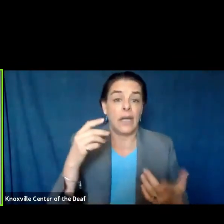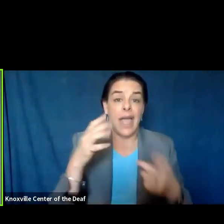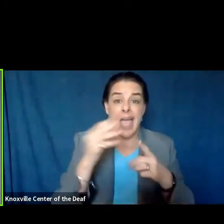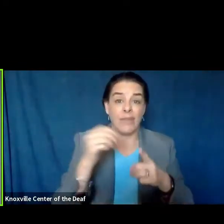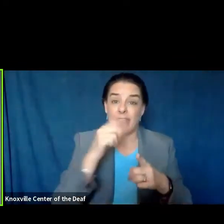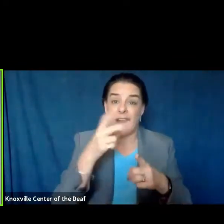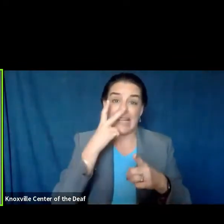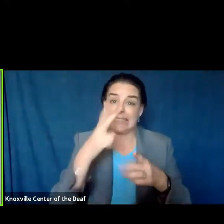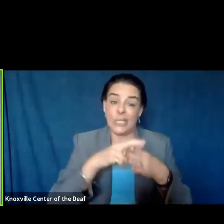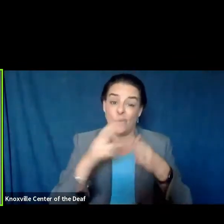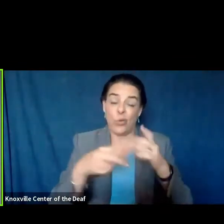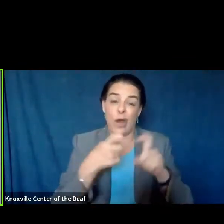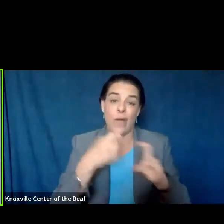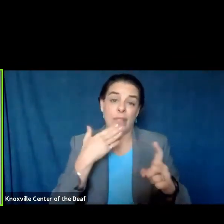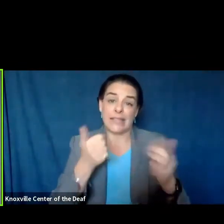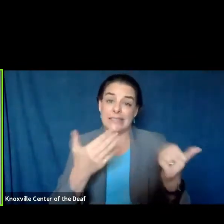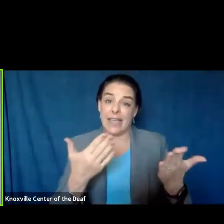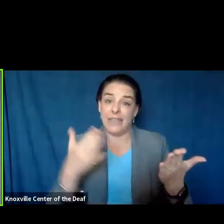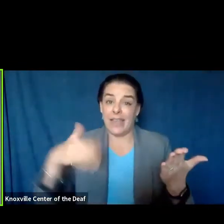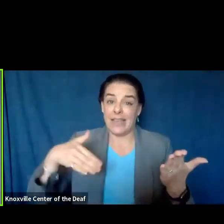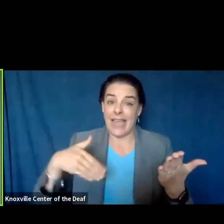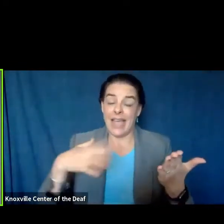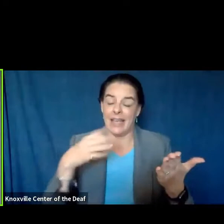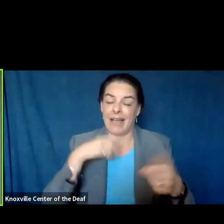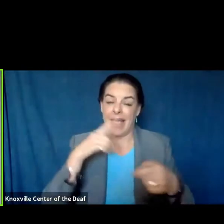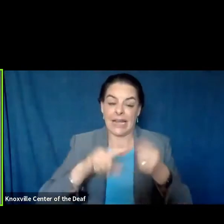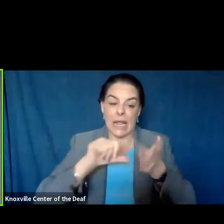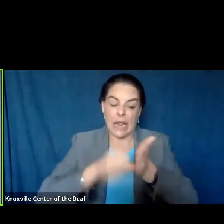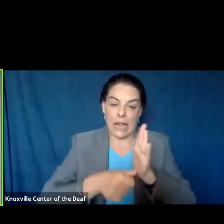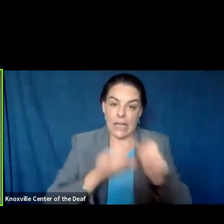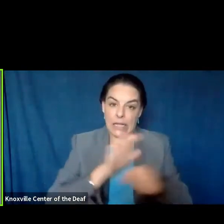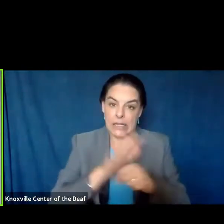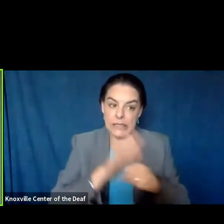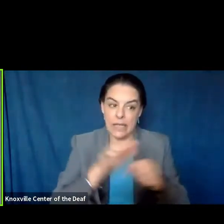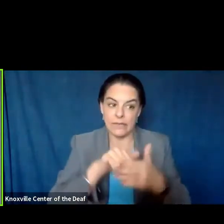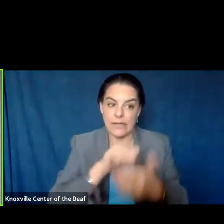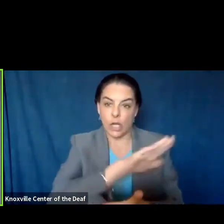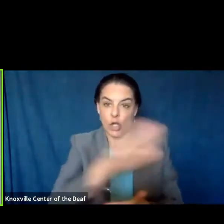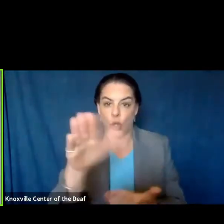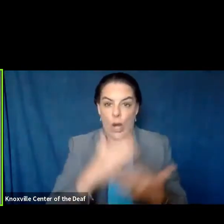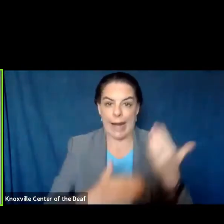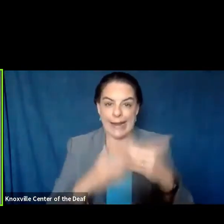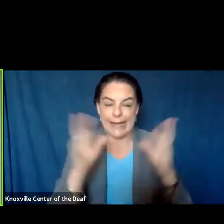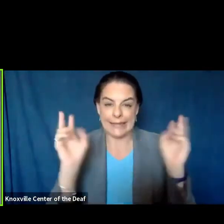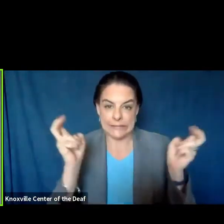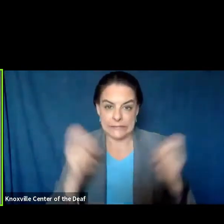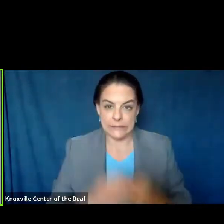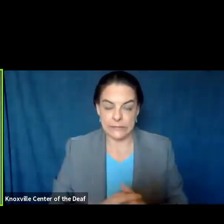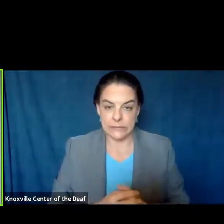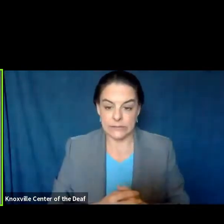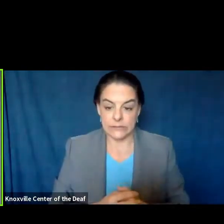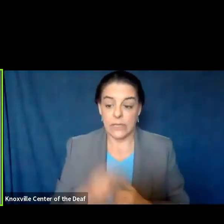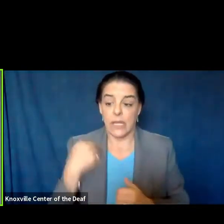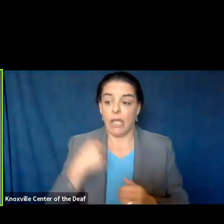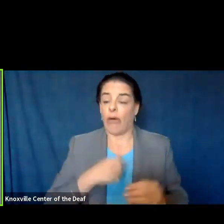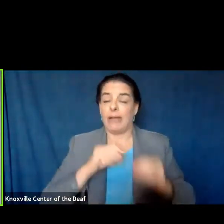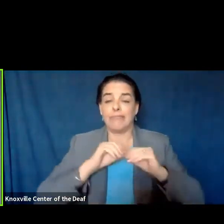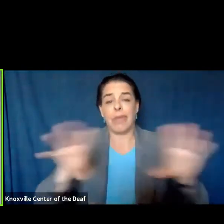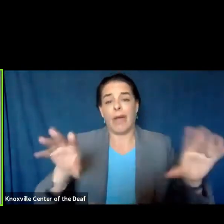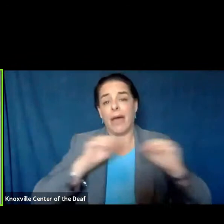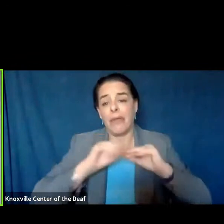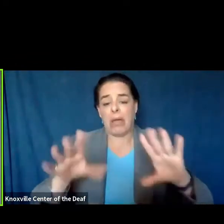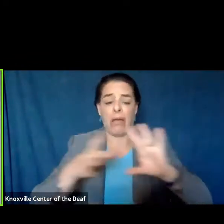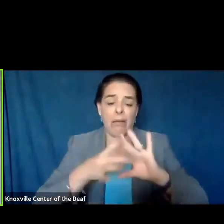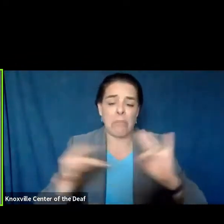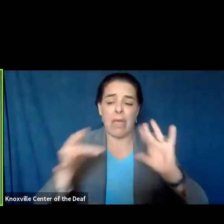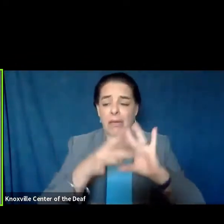so again, can't stress enough. It's in the community's hands. We've got all the messaging out that we can, and we will continue